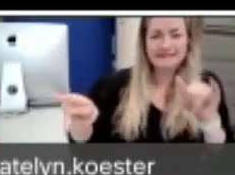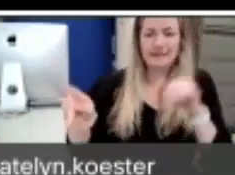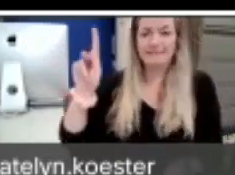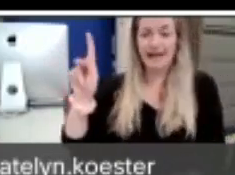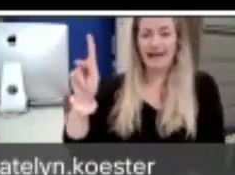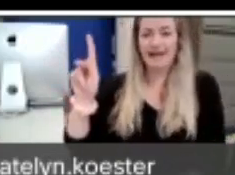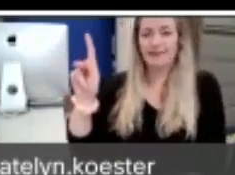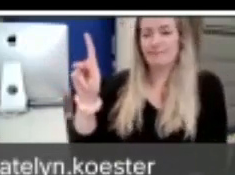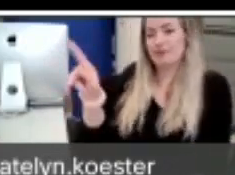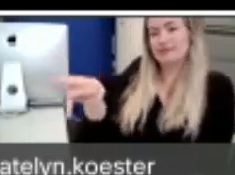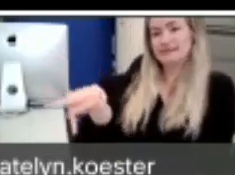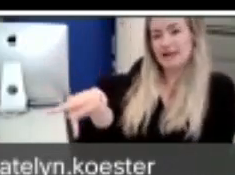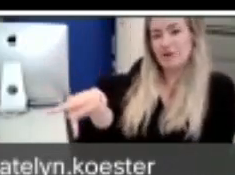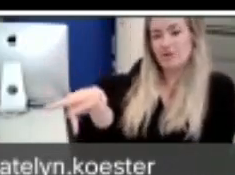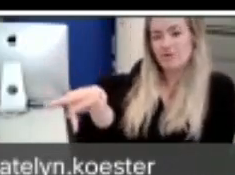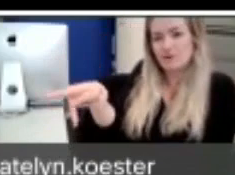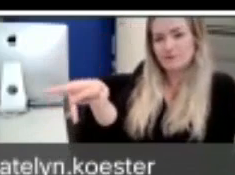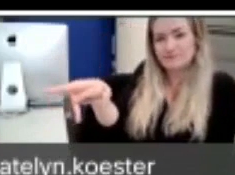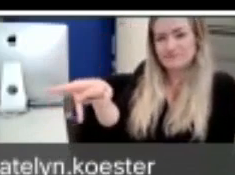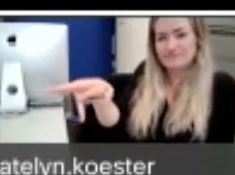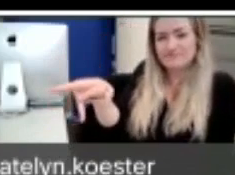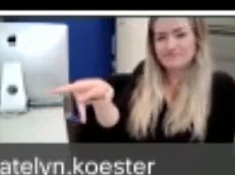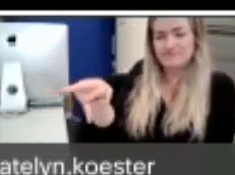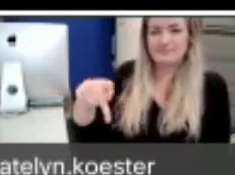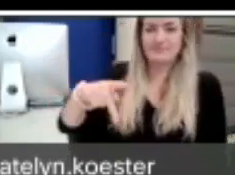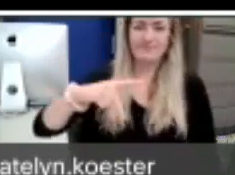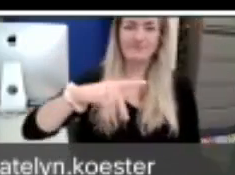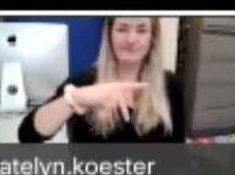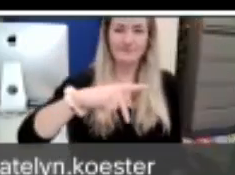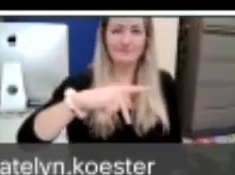Mm-hmm. P. Same as a K. But down.